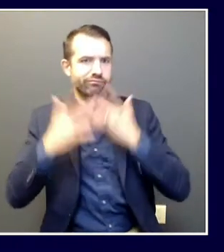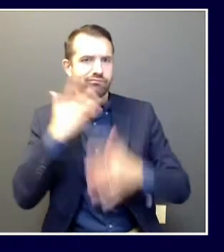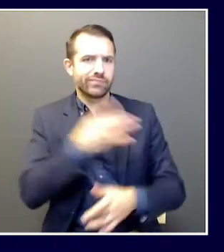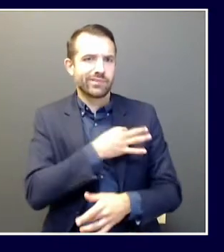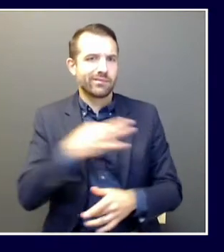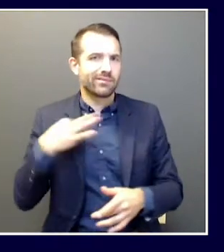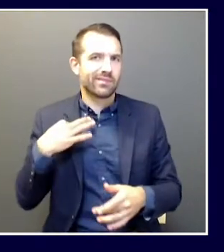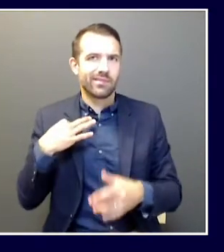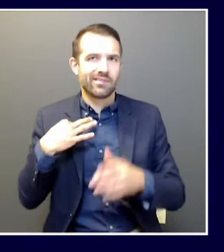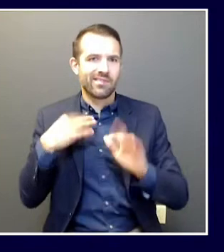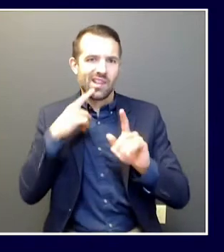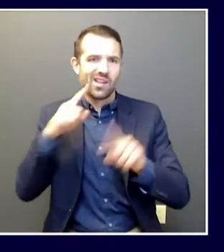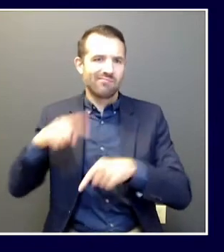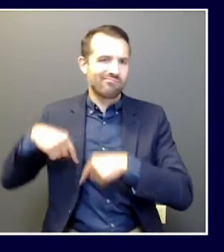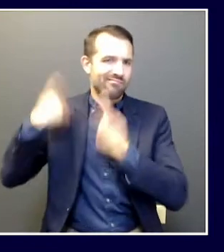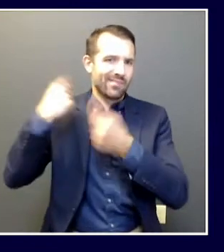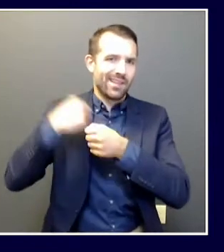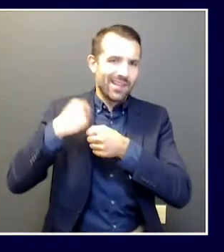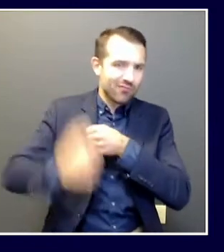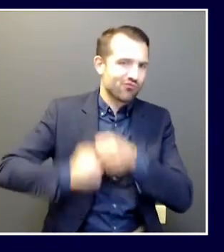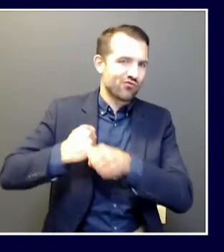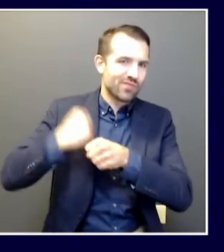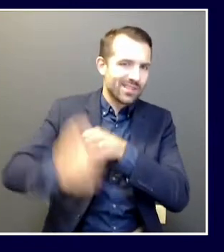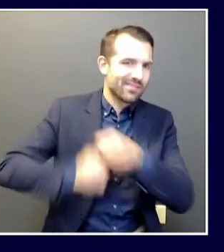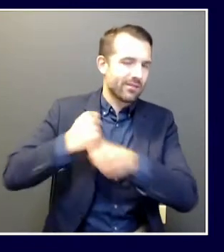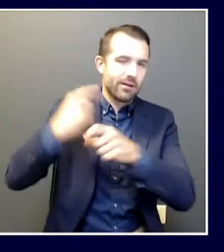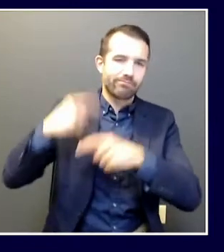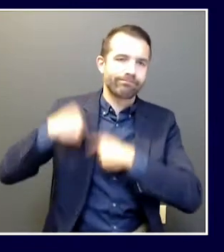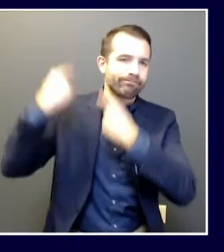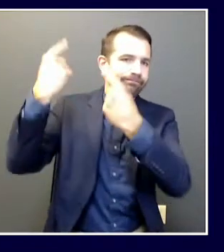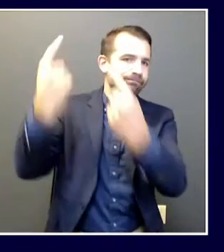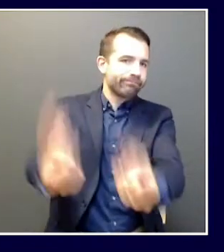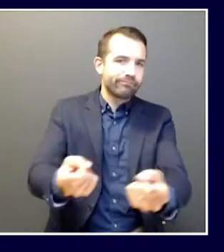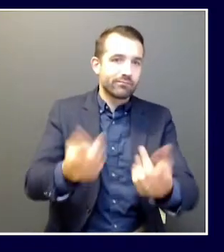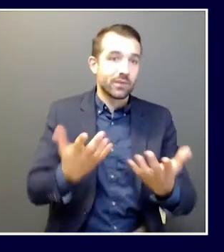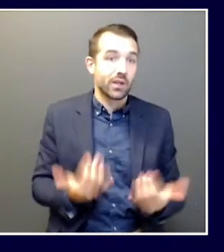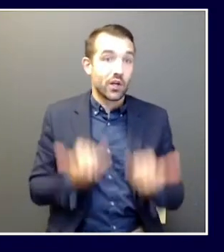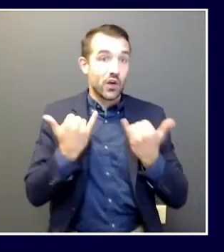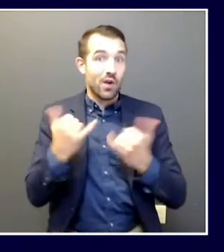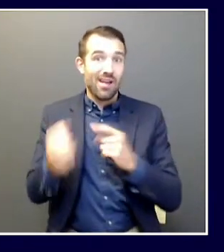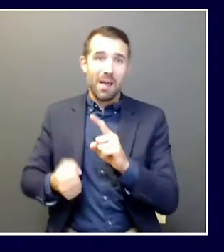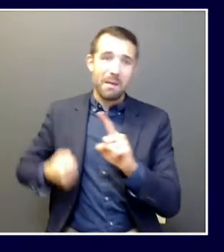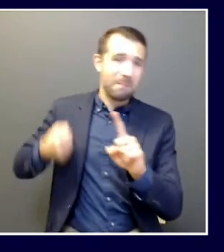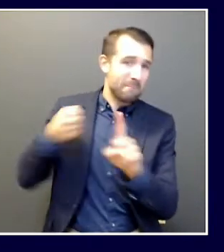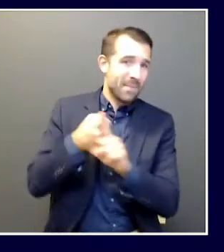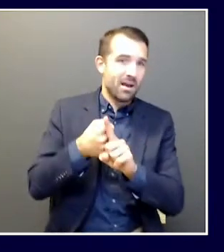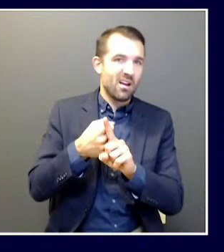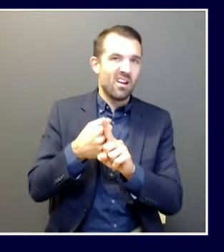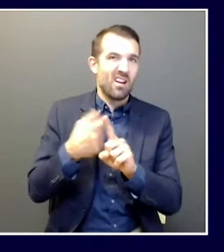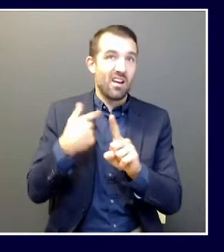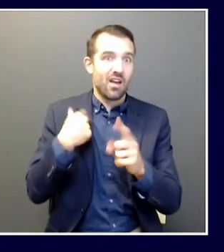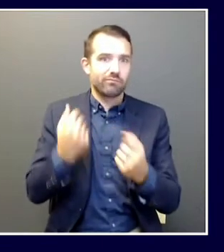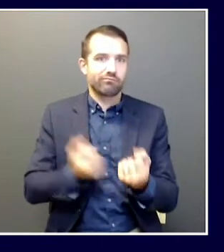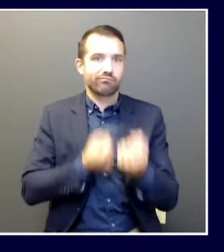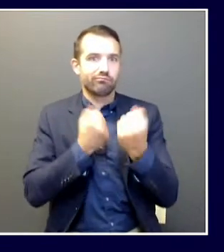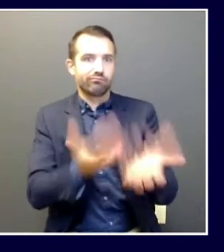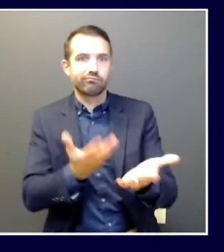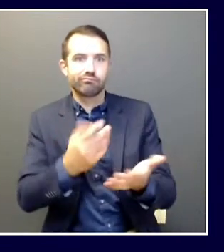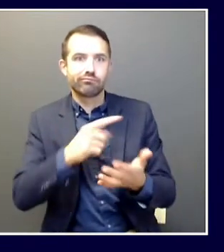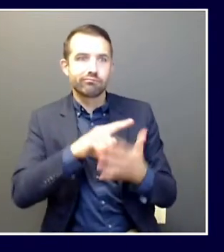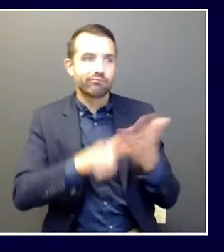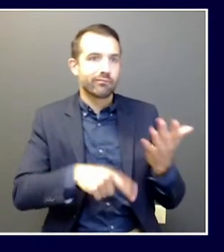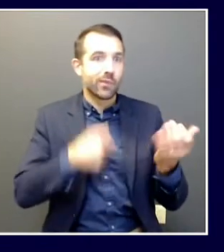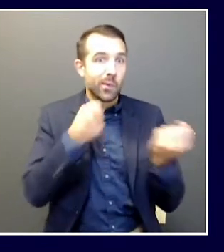too many years. But in the short run, we are, first of all, providing technical assistance on staff flexibility, different sources